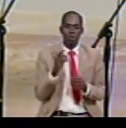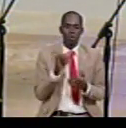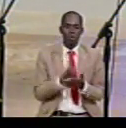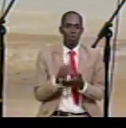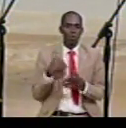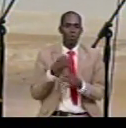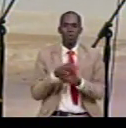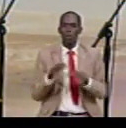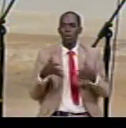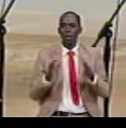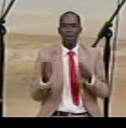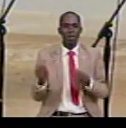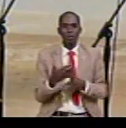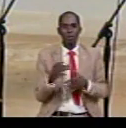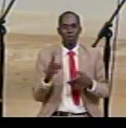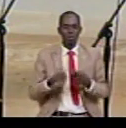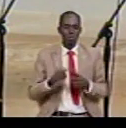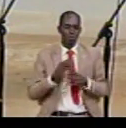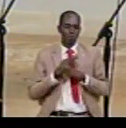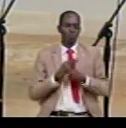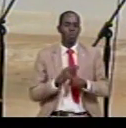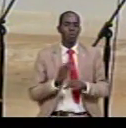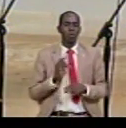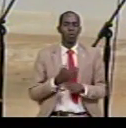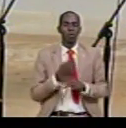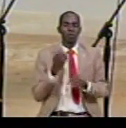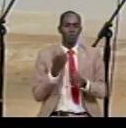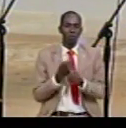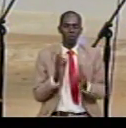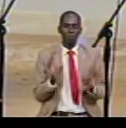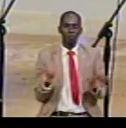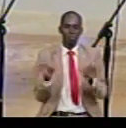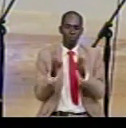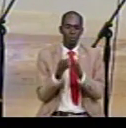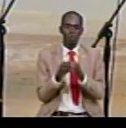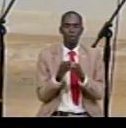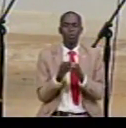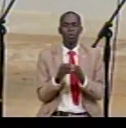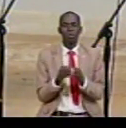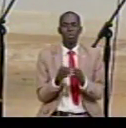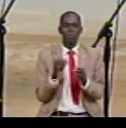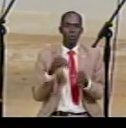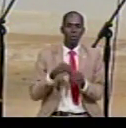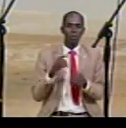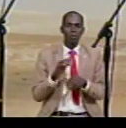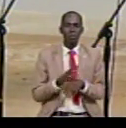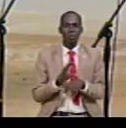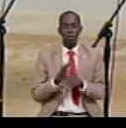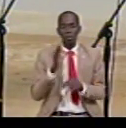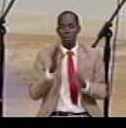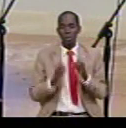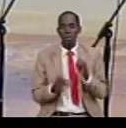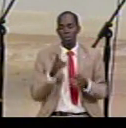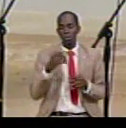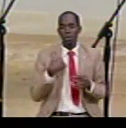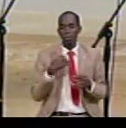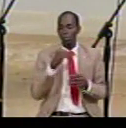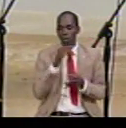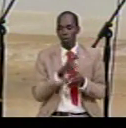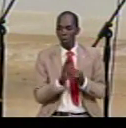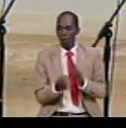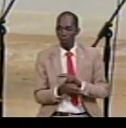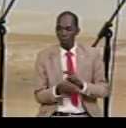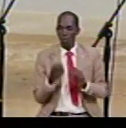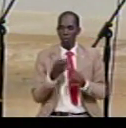us from attending meetings in the church. In conclusion, if you have not repented of your sin, you cannot have the power to